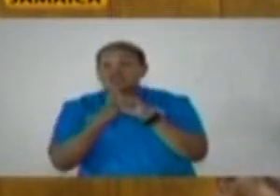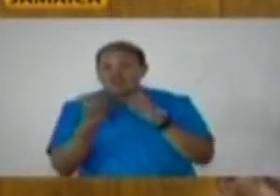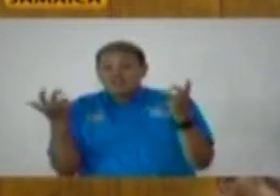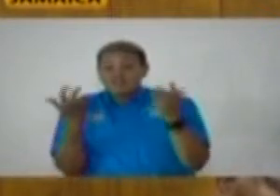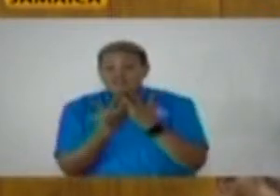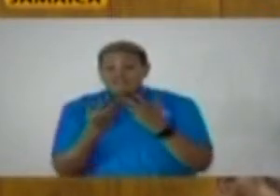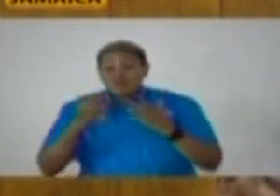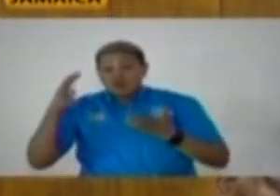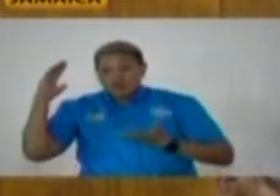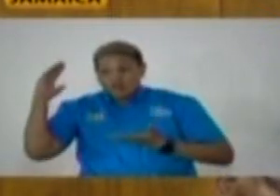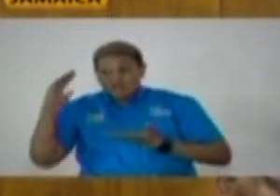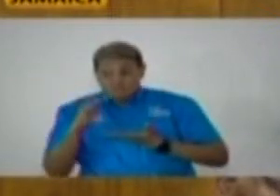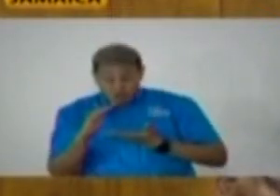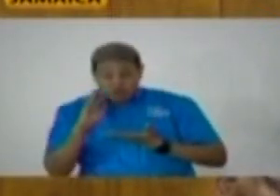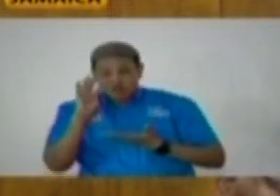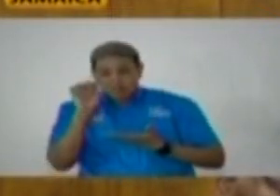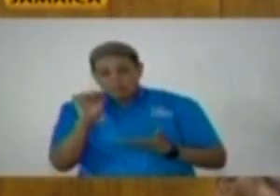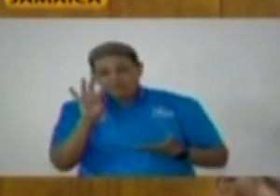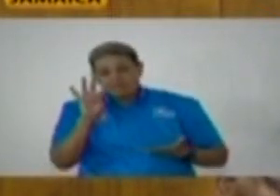to 0.49%,